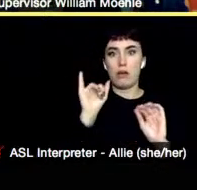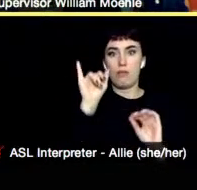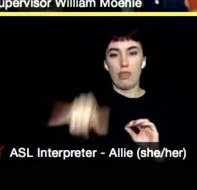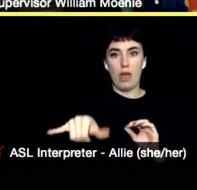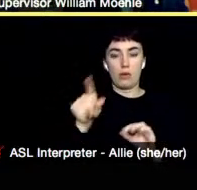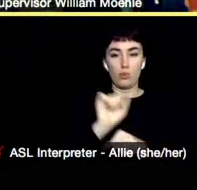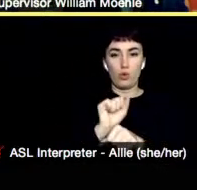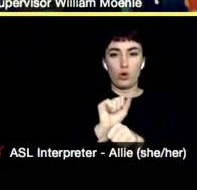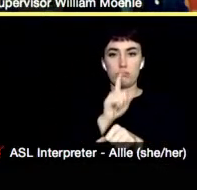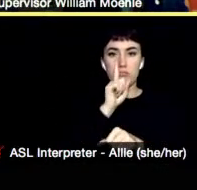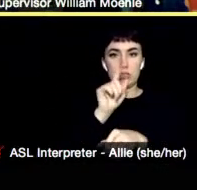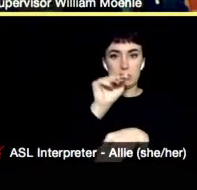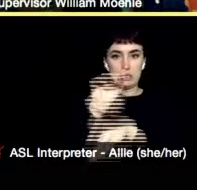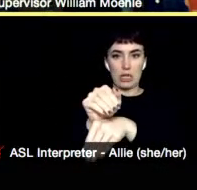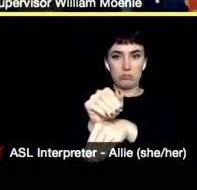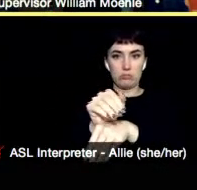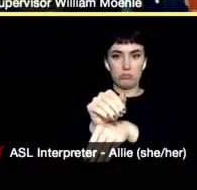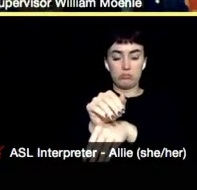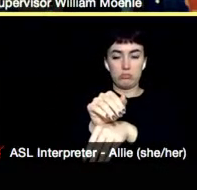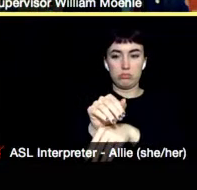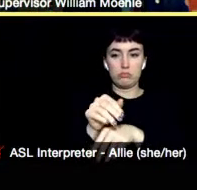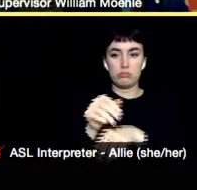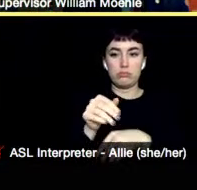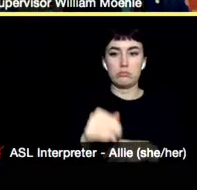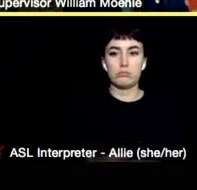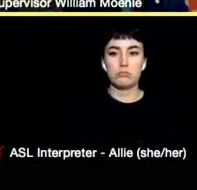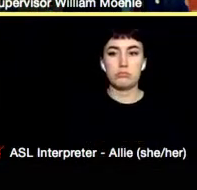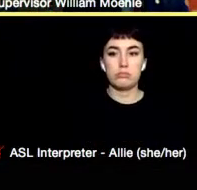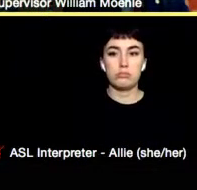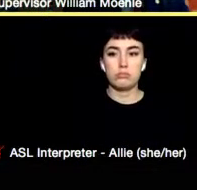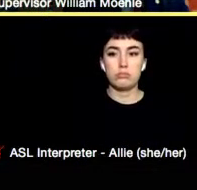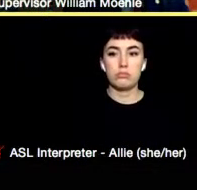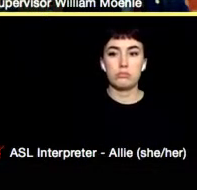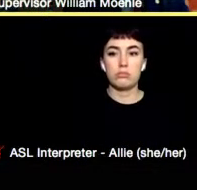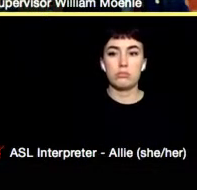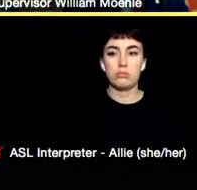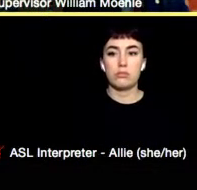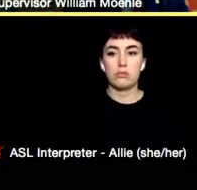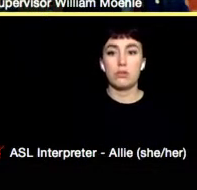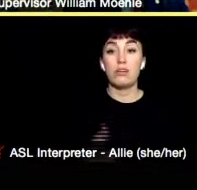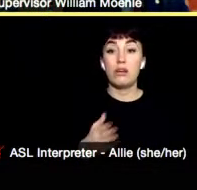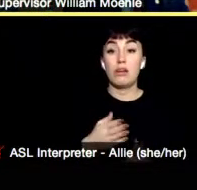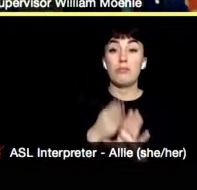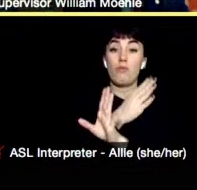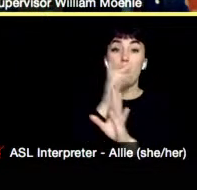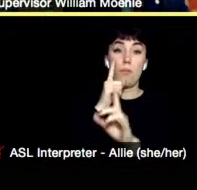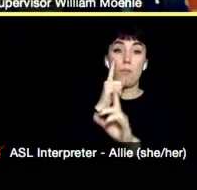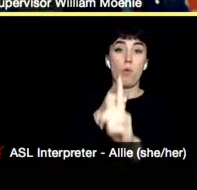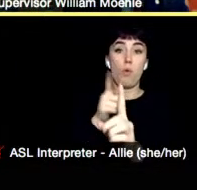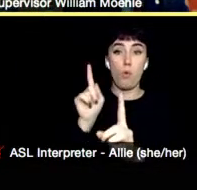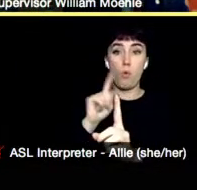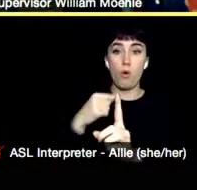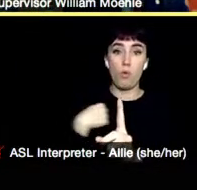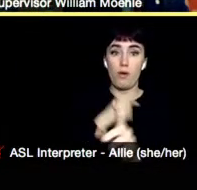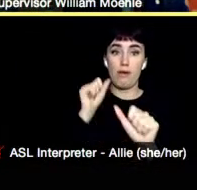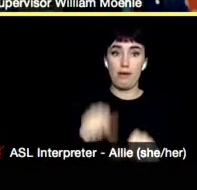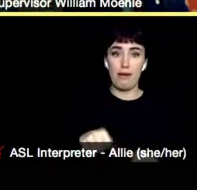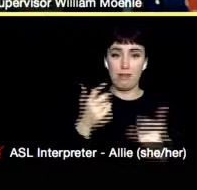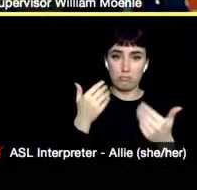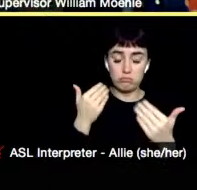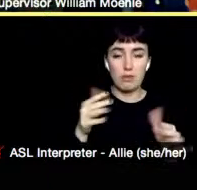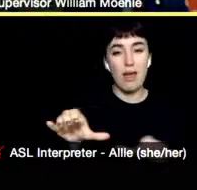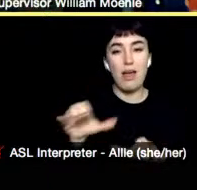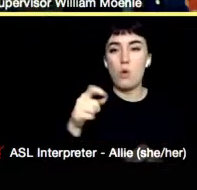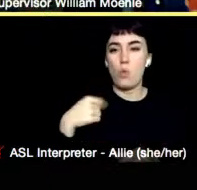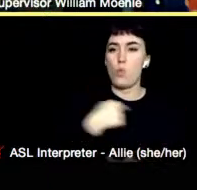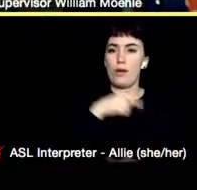is night work. And before we're at a point where we can take action on this, we need to